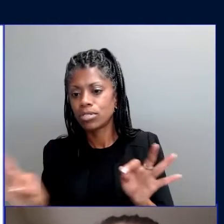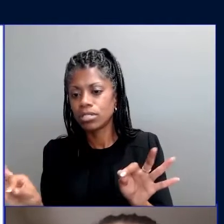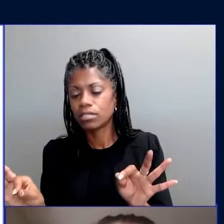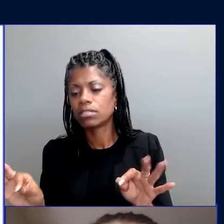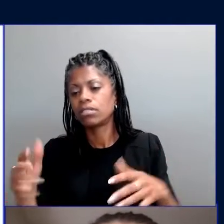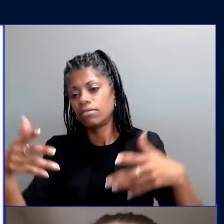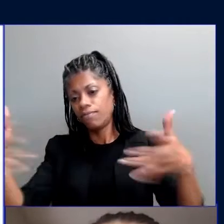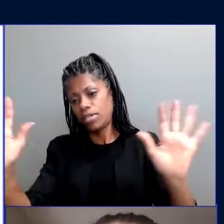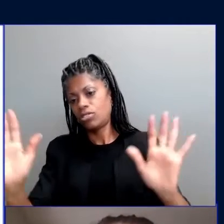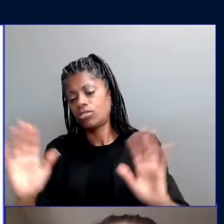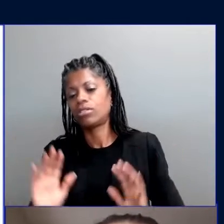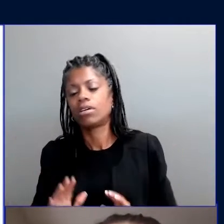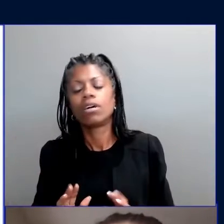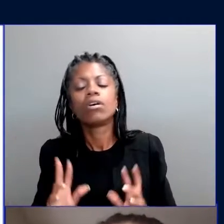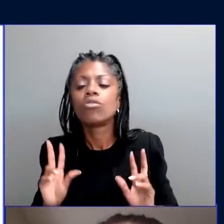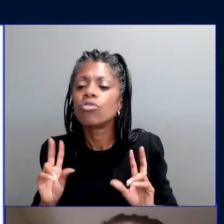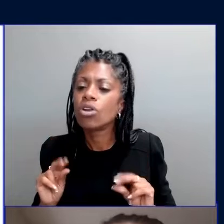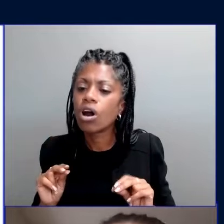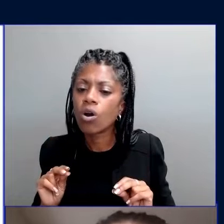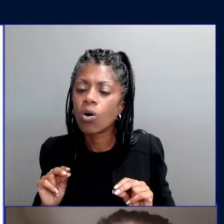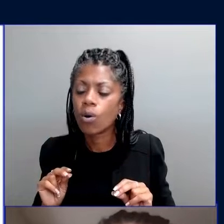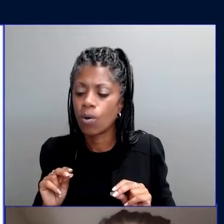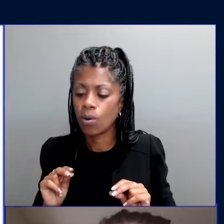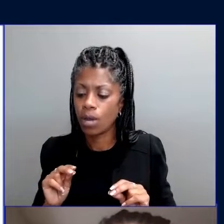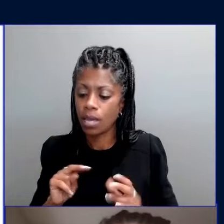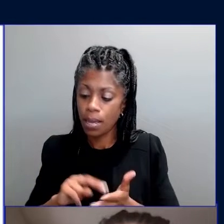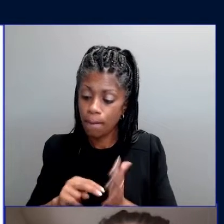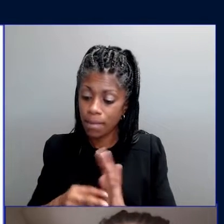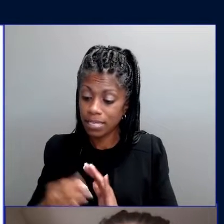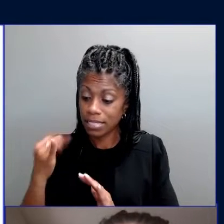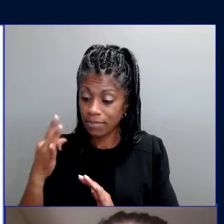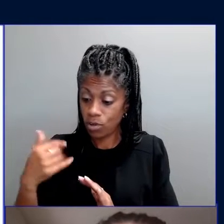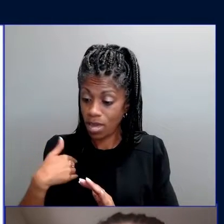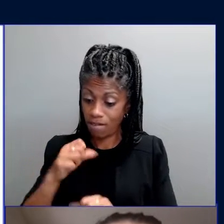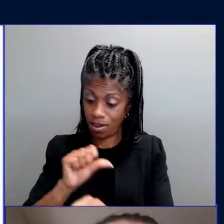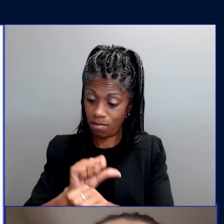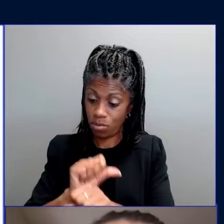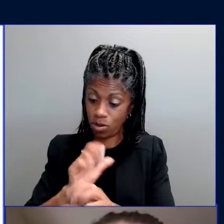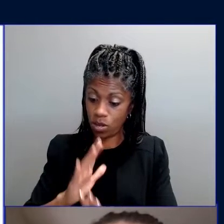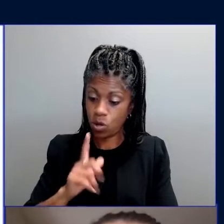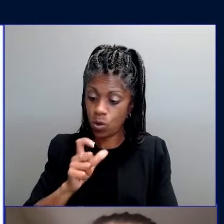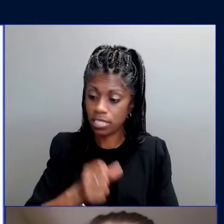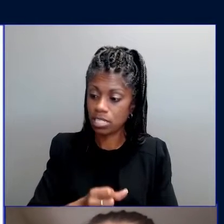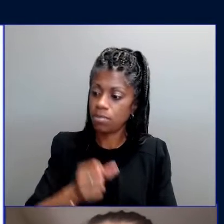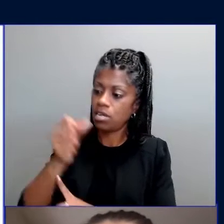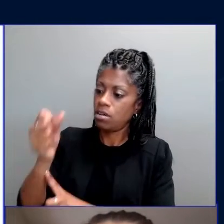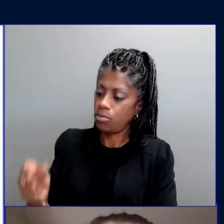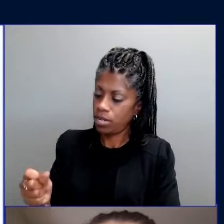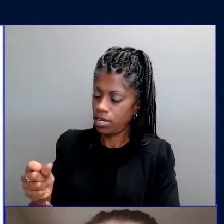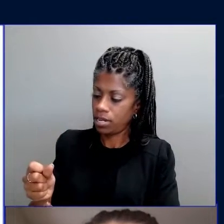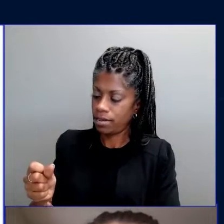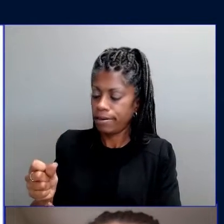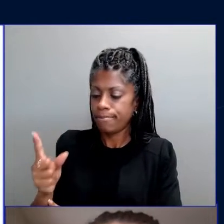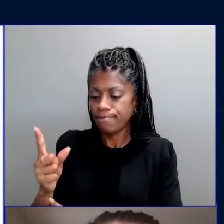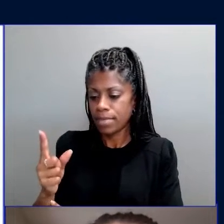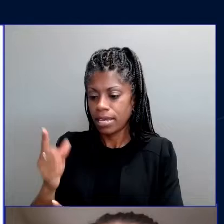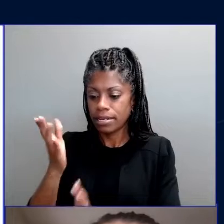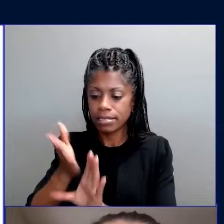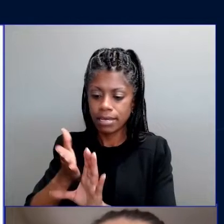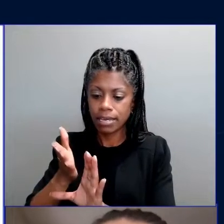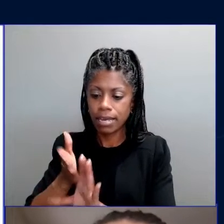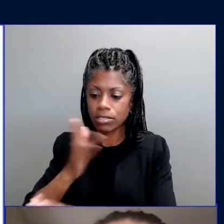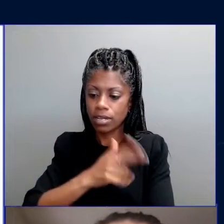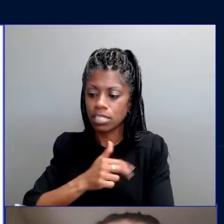respond when your employee spends a month in a psychiatric unit, or if your coworker has frequent doctor appointments